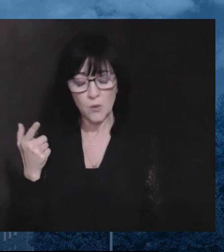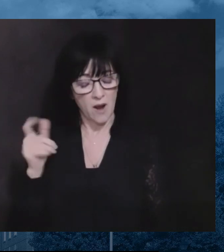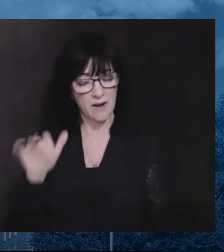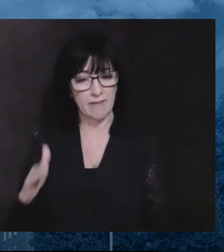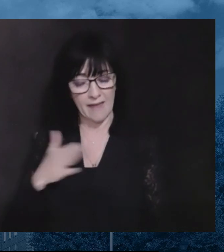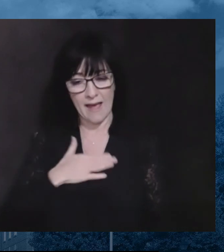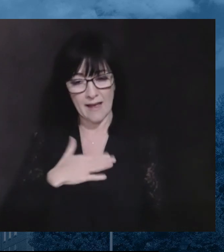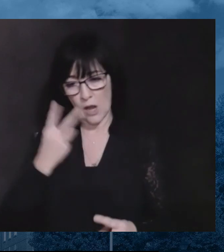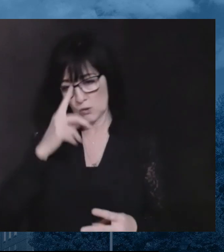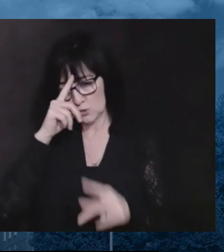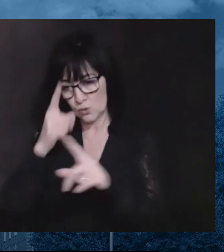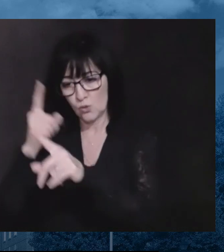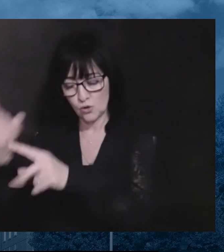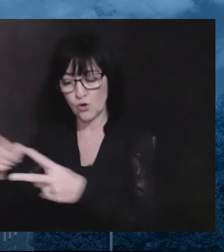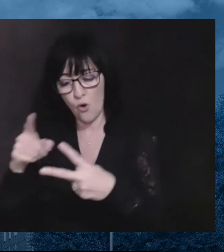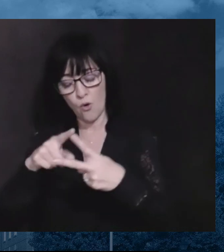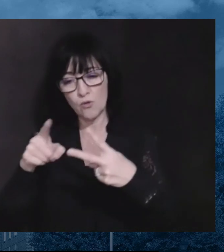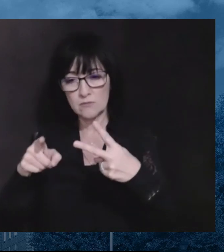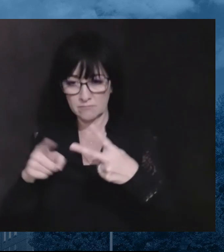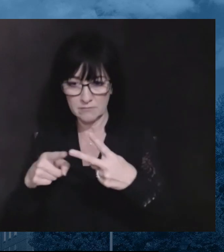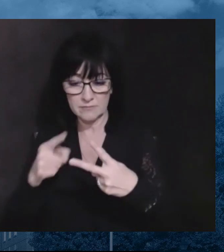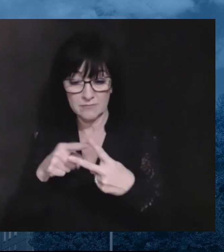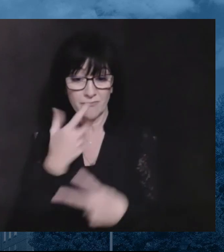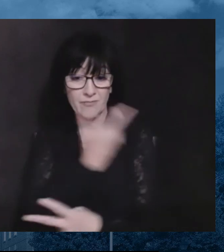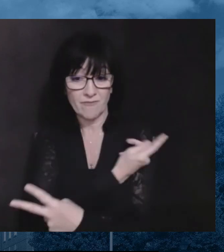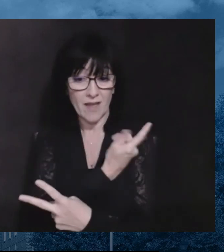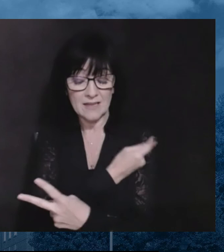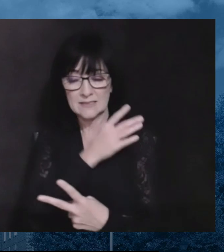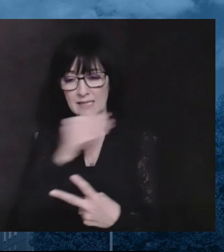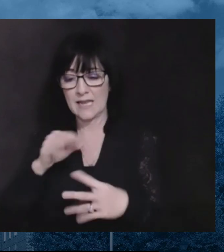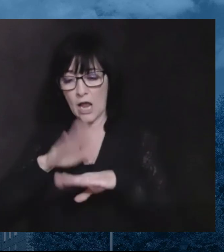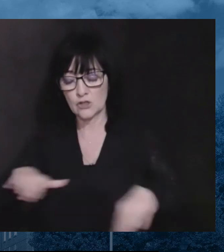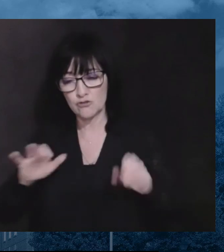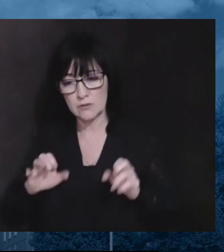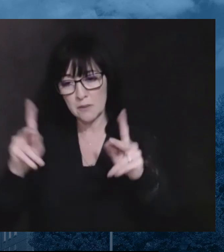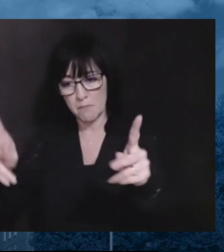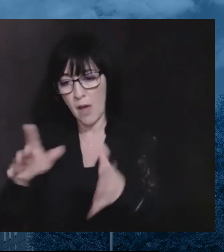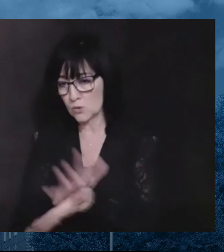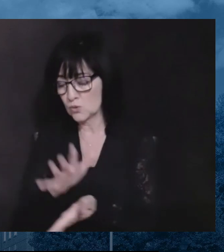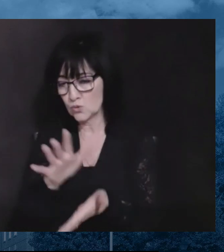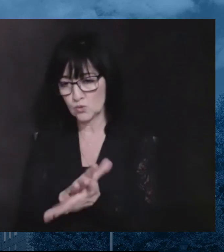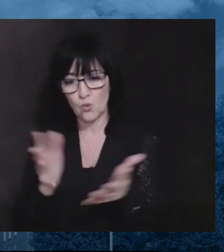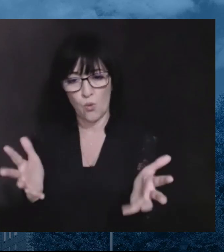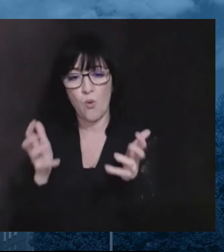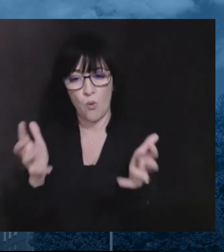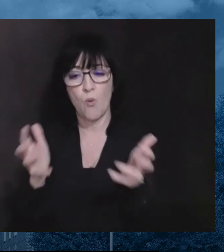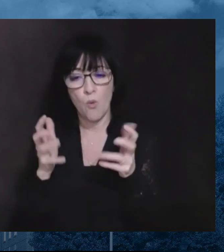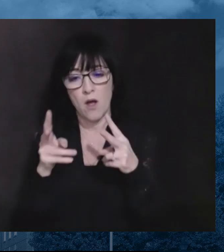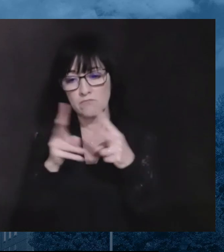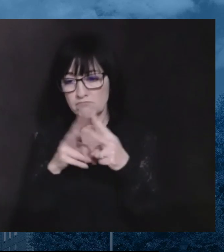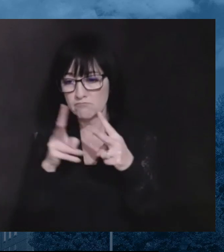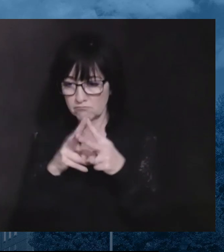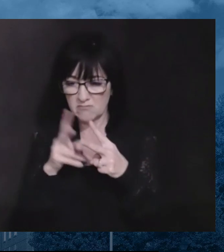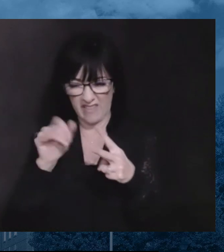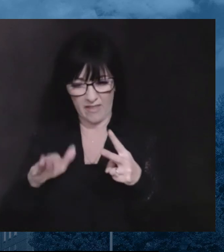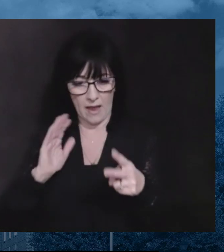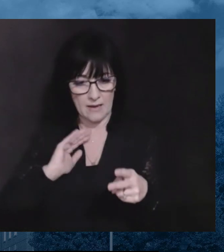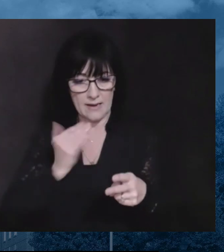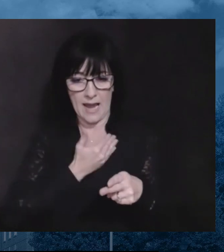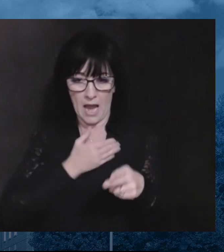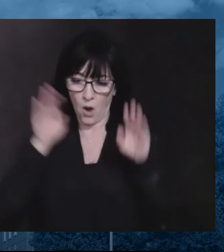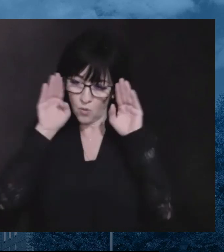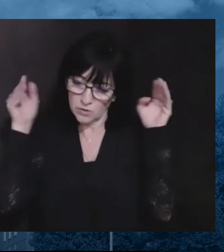our dual objectives and will be our dual objectives. We're going to ramp both of them up